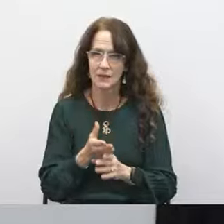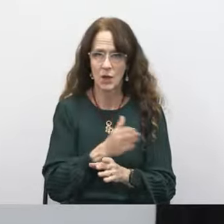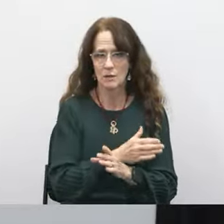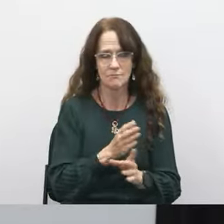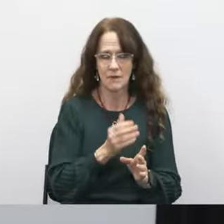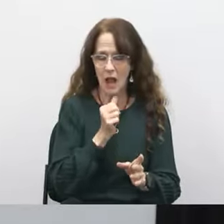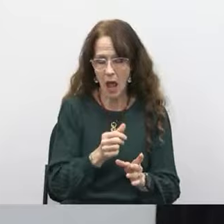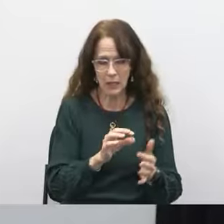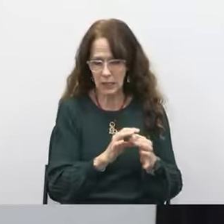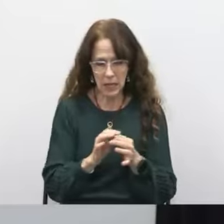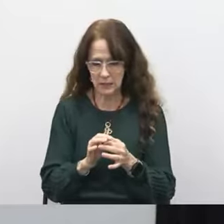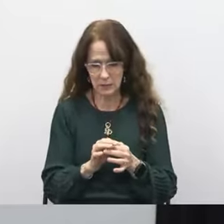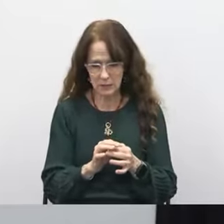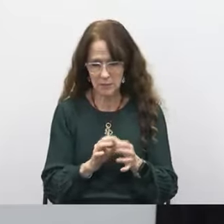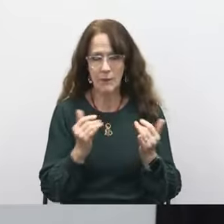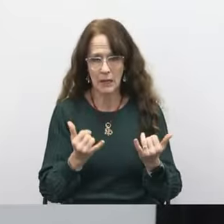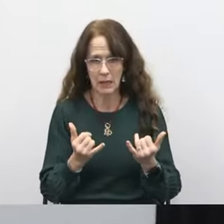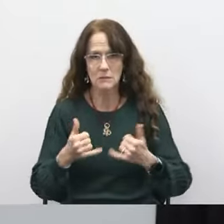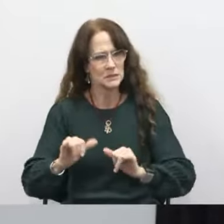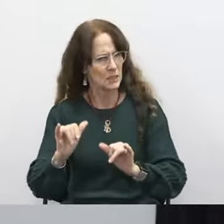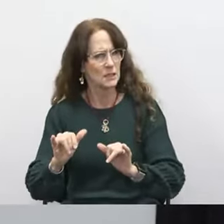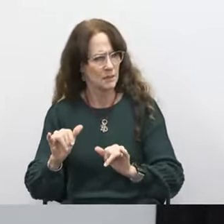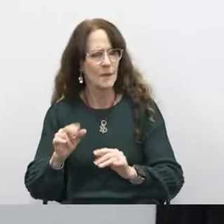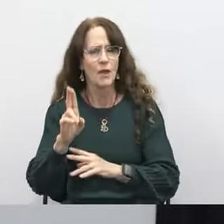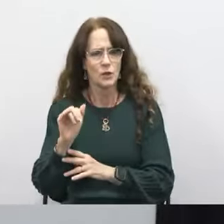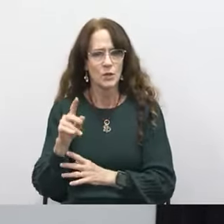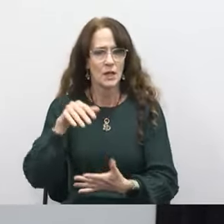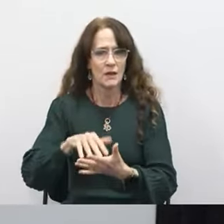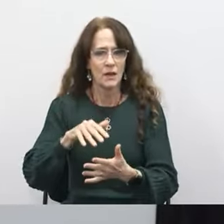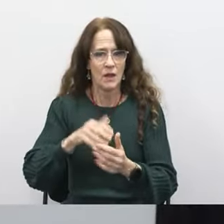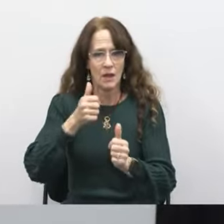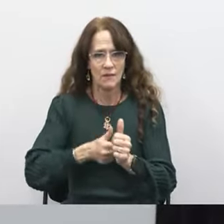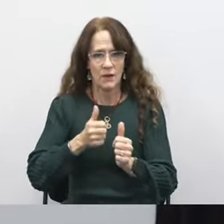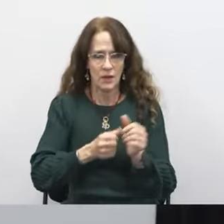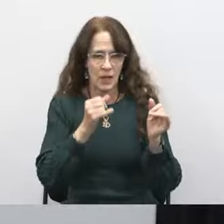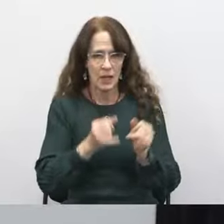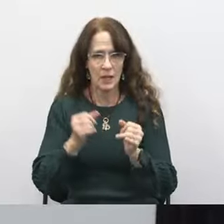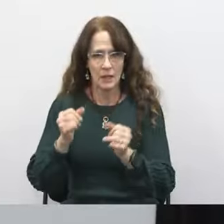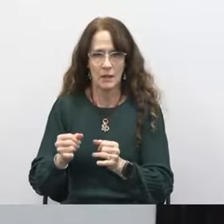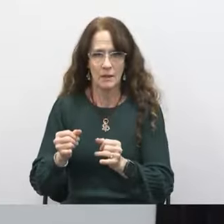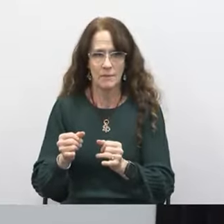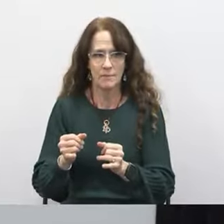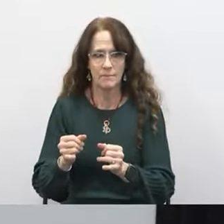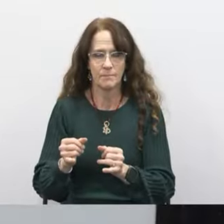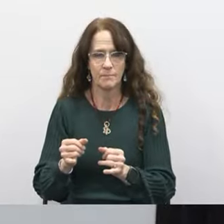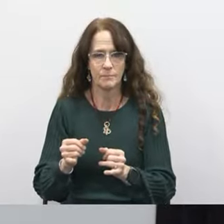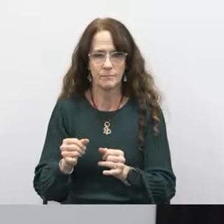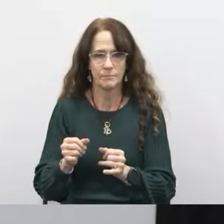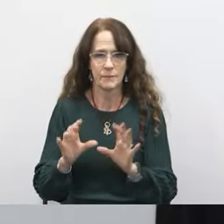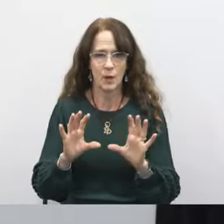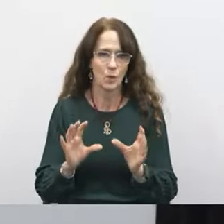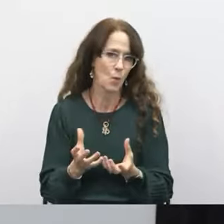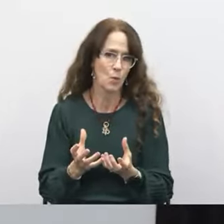the unit of study for each individual course